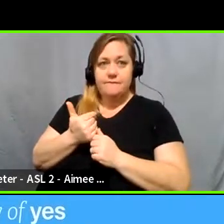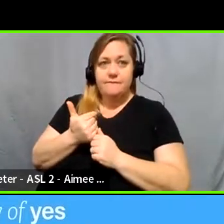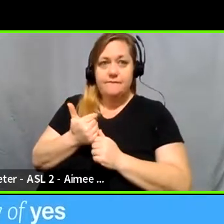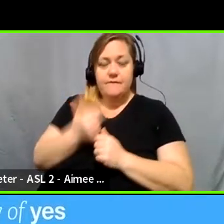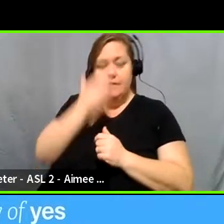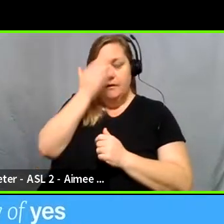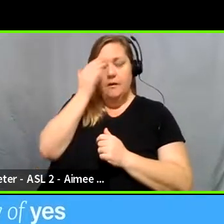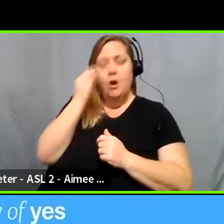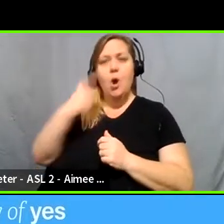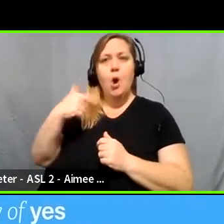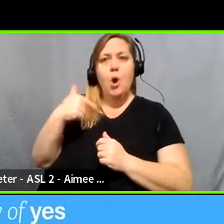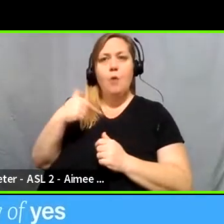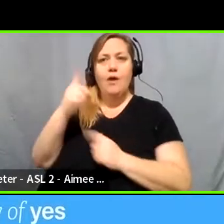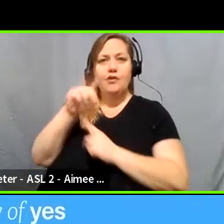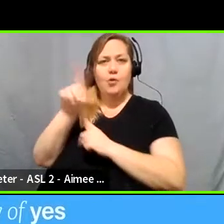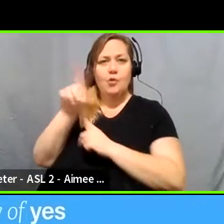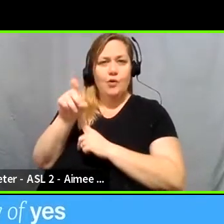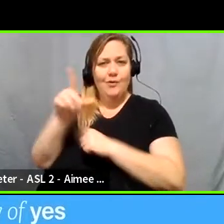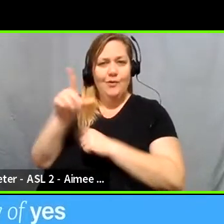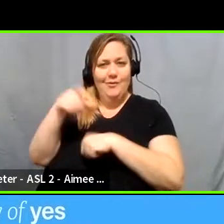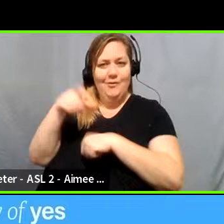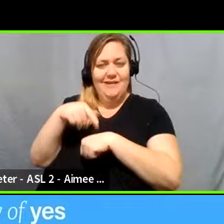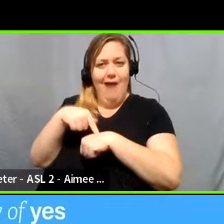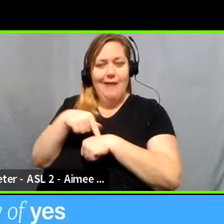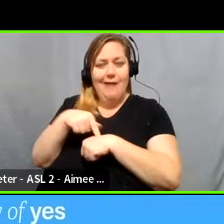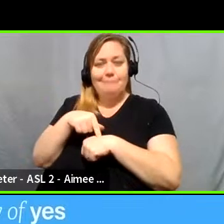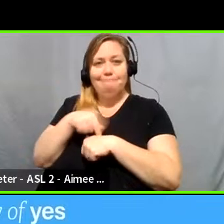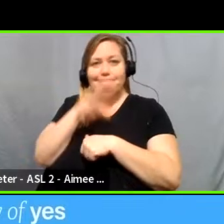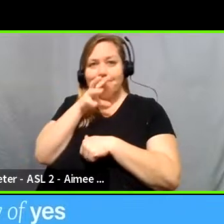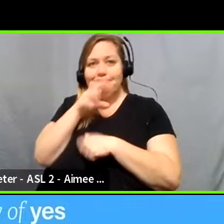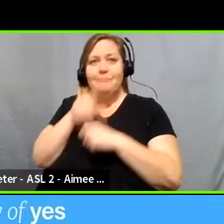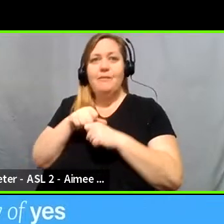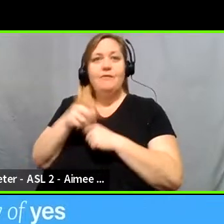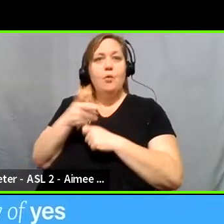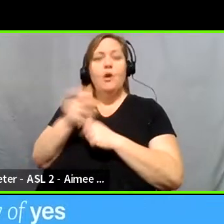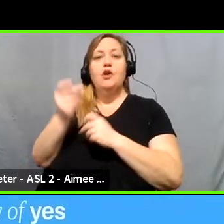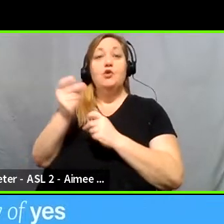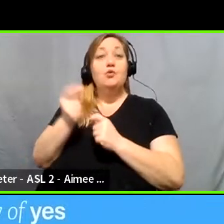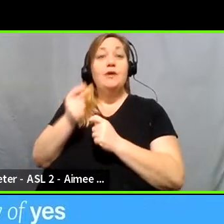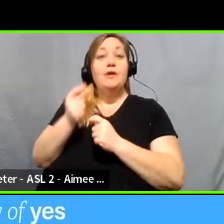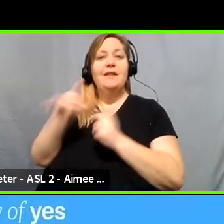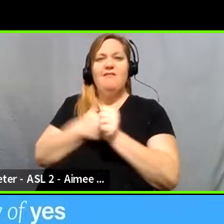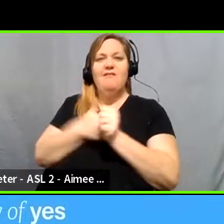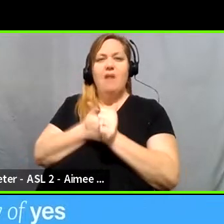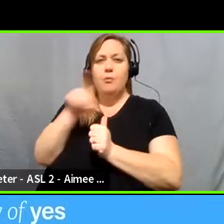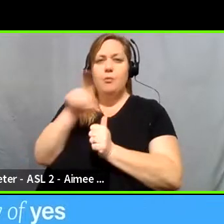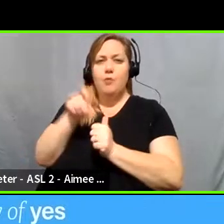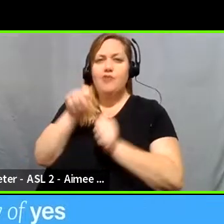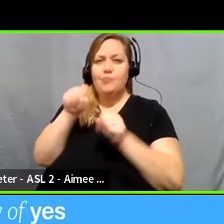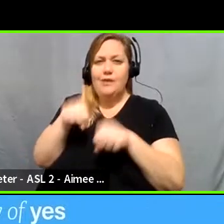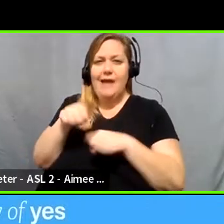we're only doing one question at a time, but if there's a follow-up we can do.